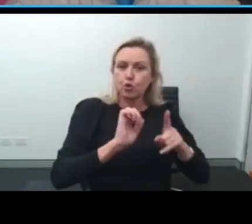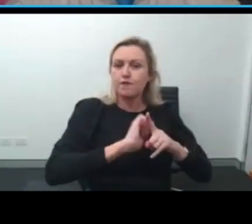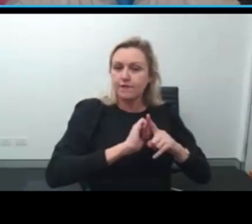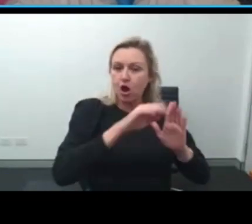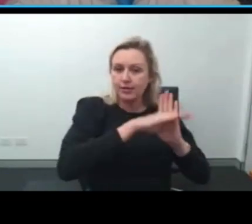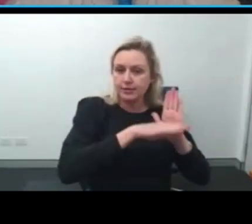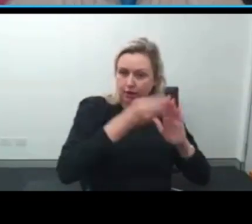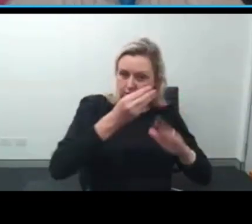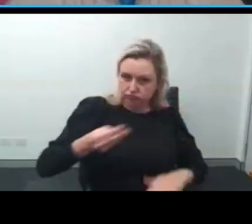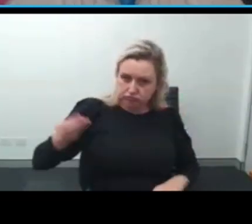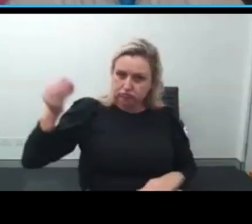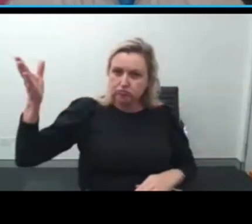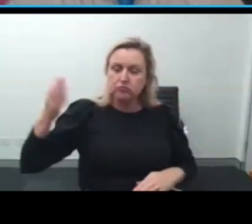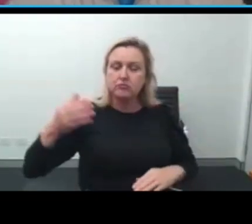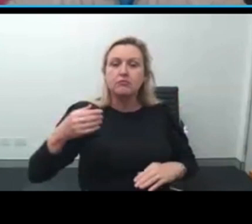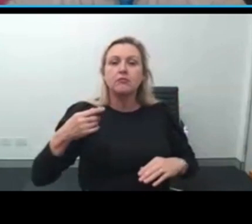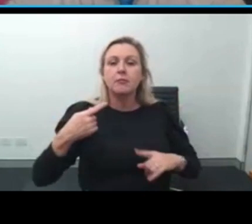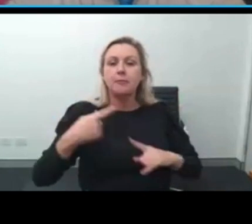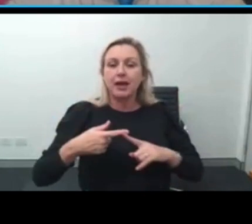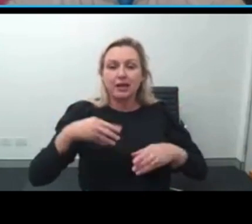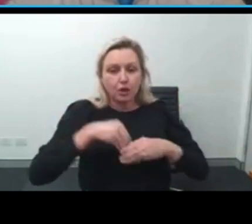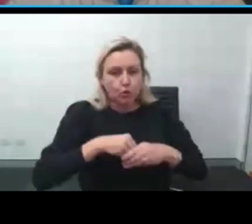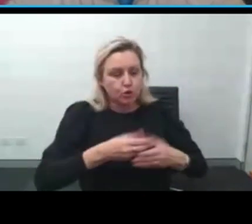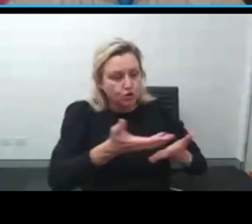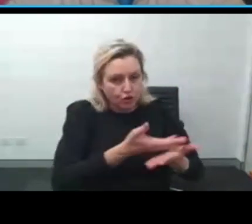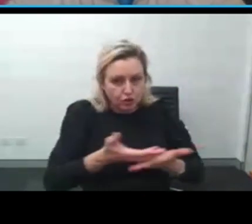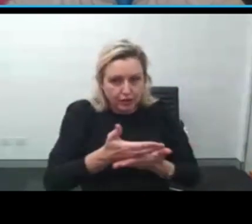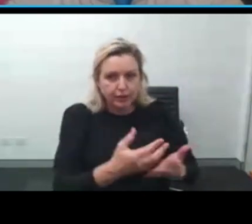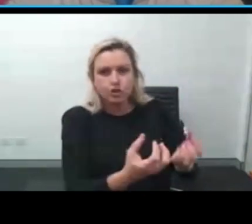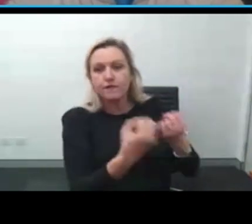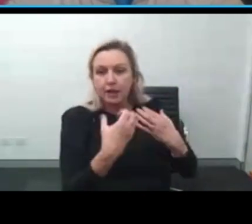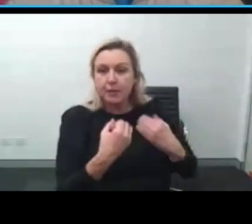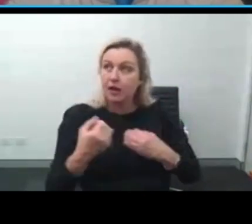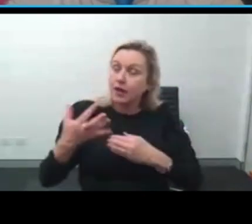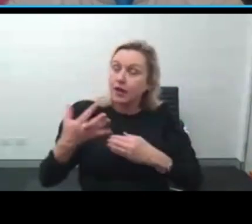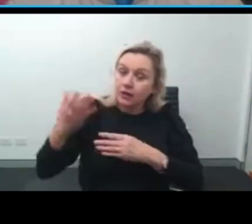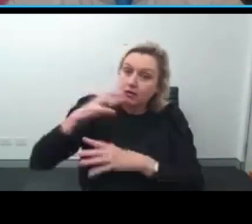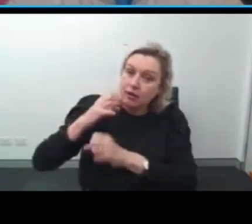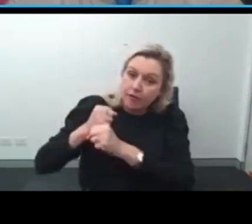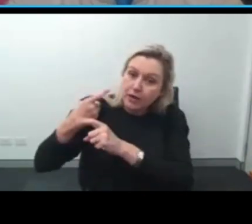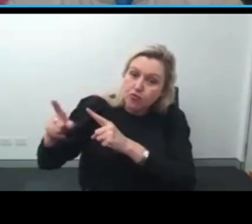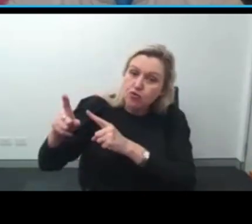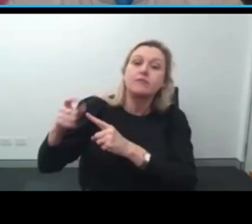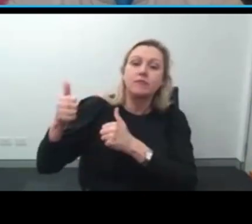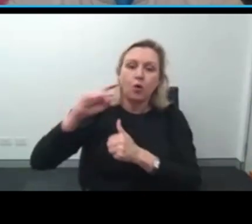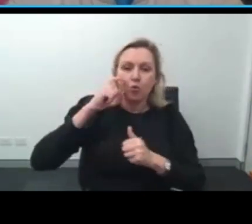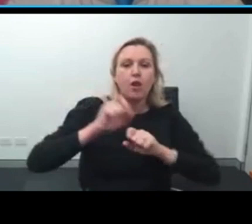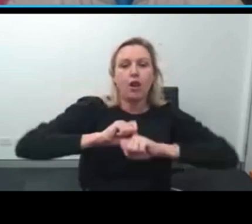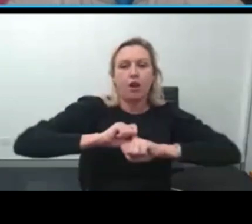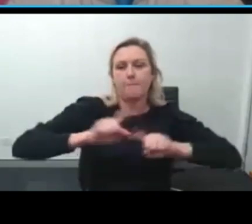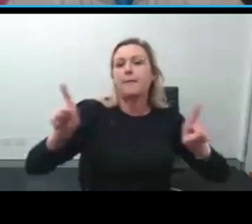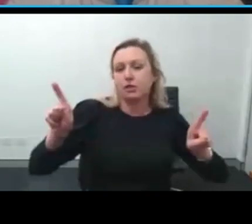has incorporated the consultation feedback, and pending government approval, we intend to publish that consultation